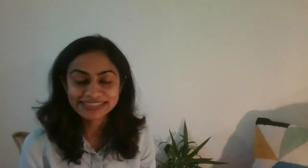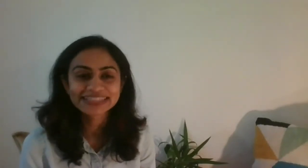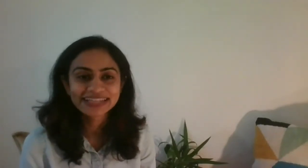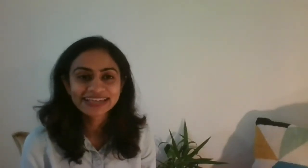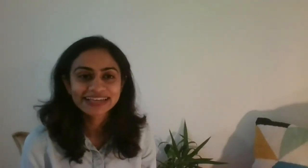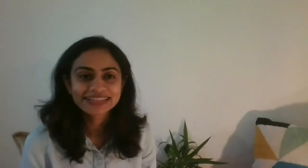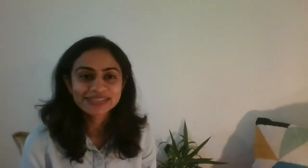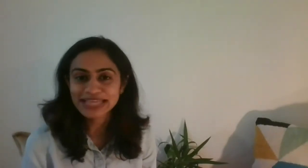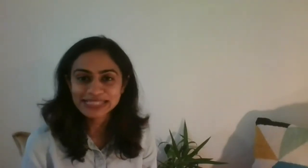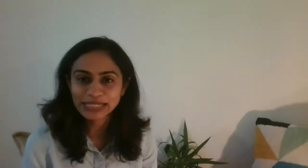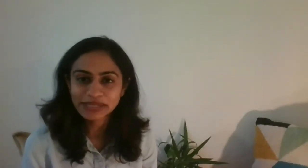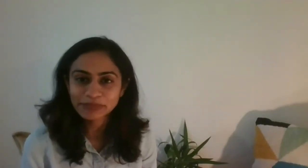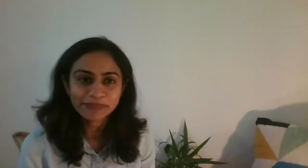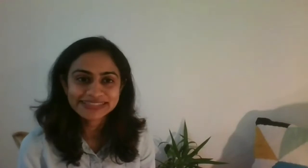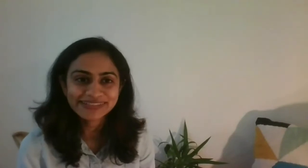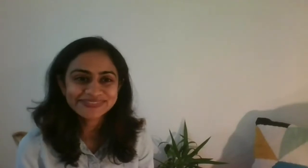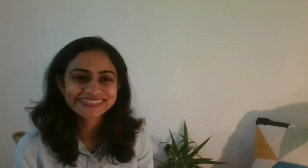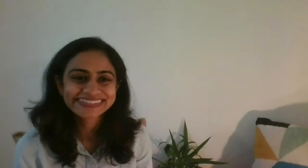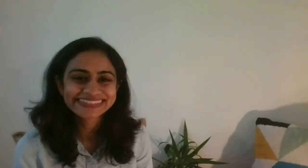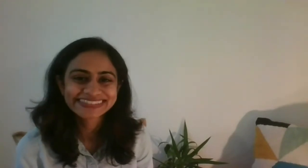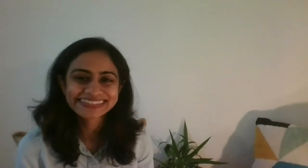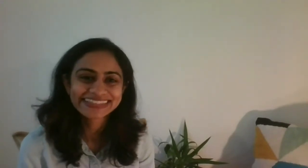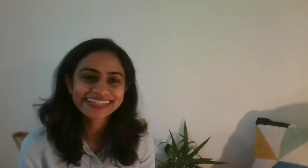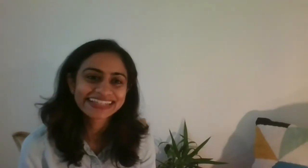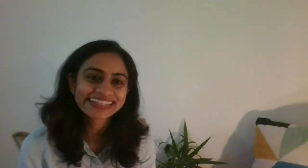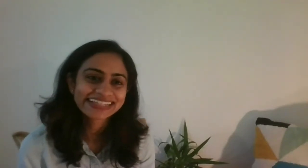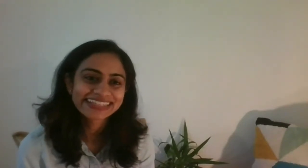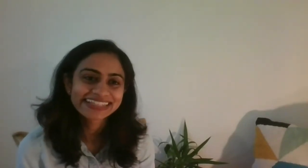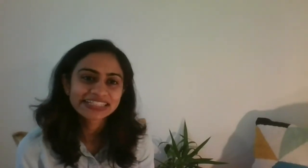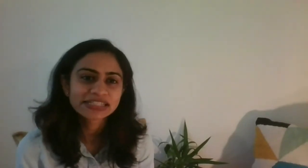vaccines. So that's a little bit about myself.